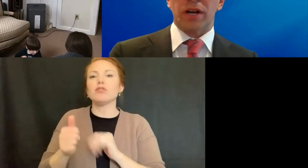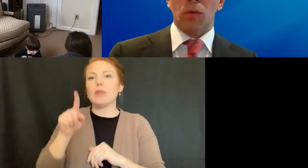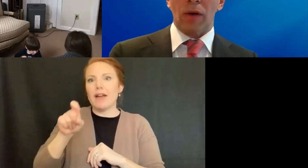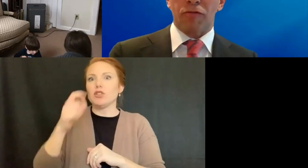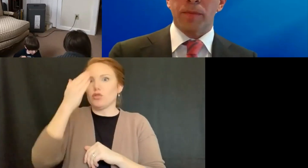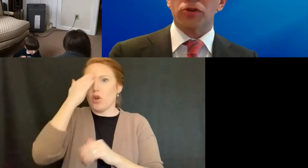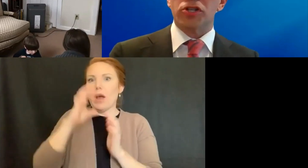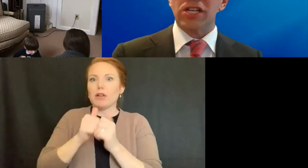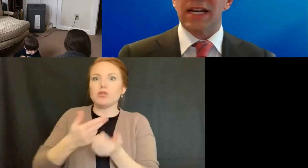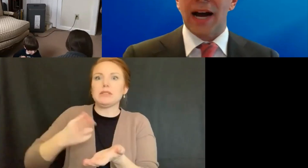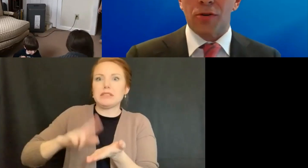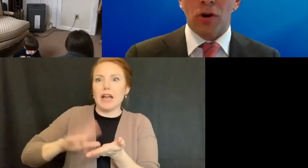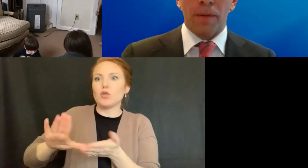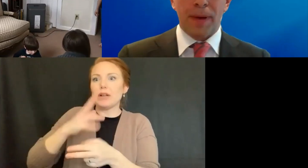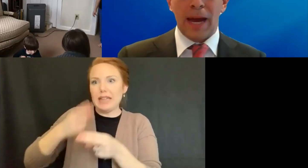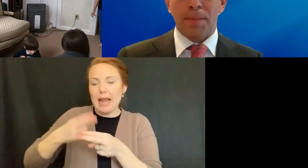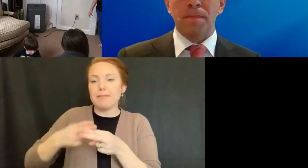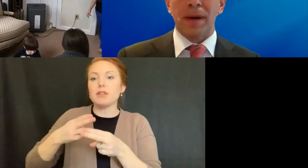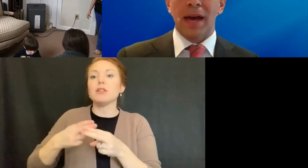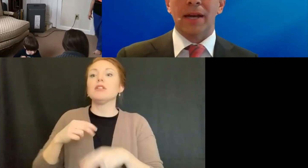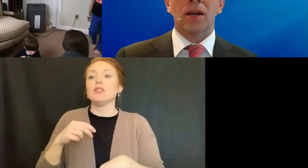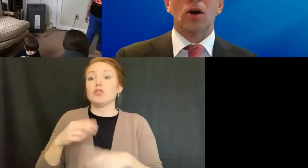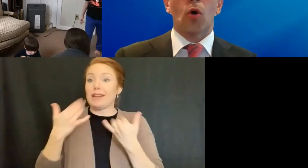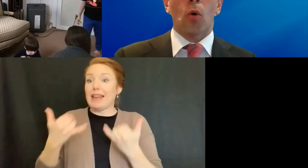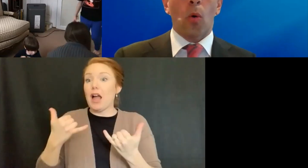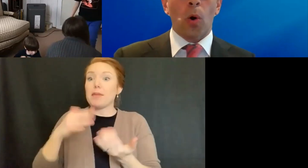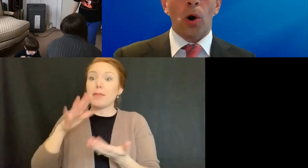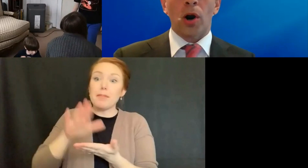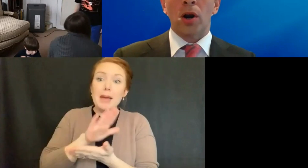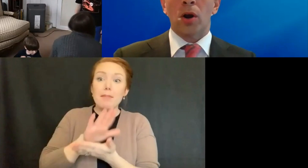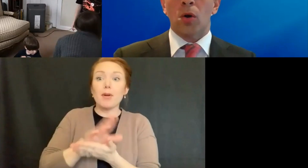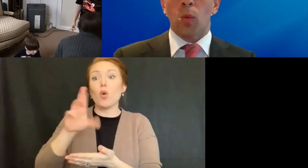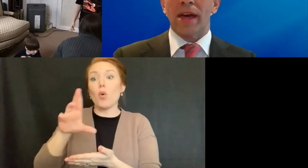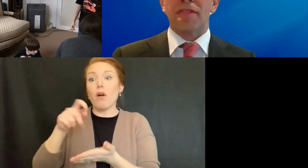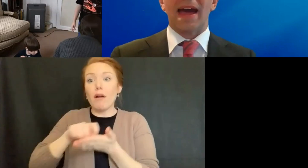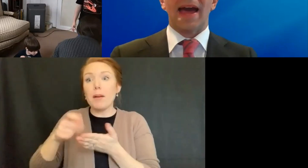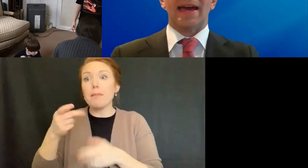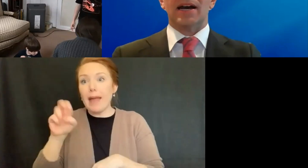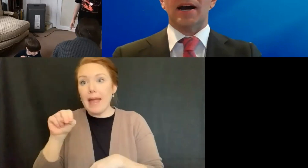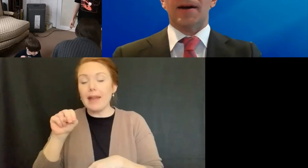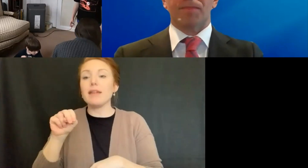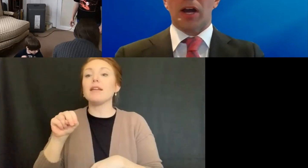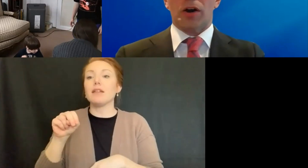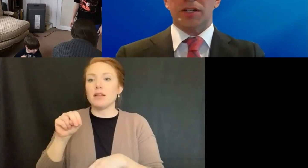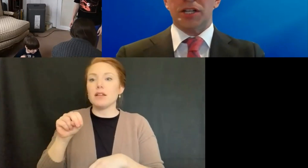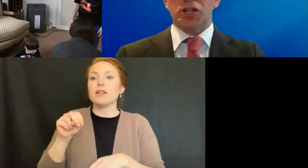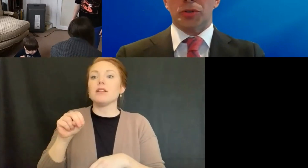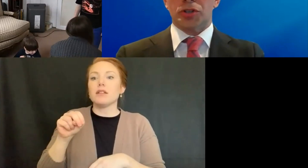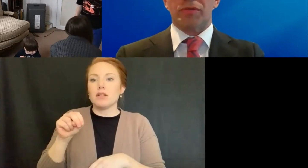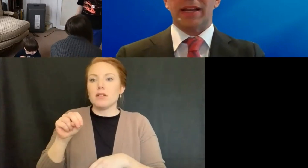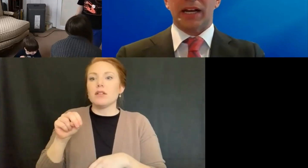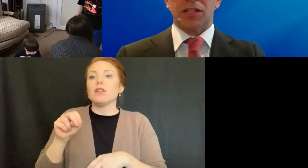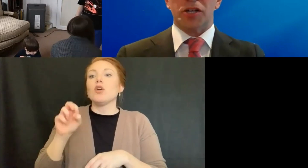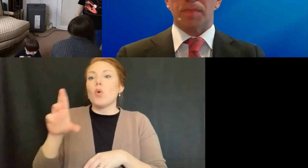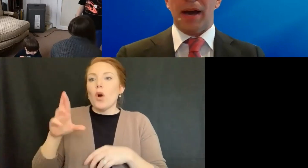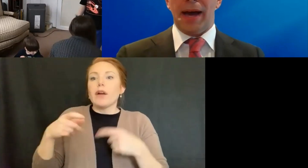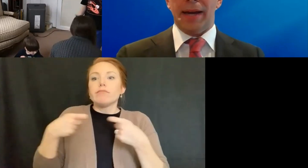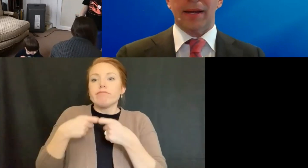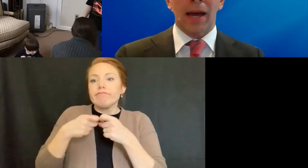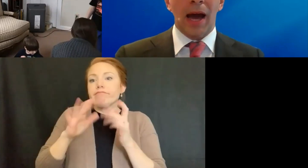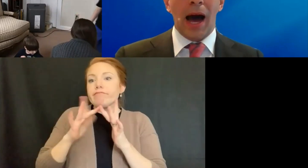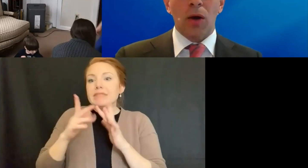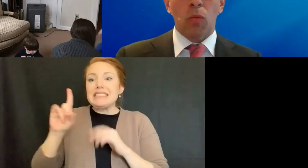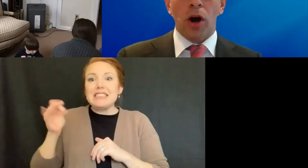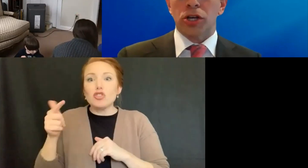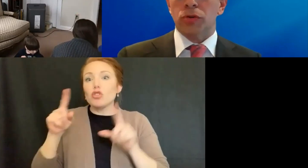share my screen, and from your seat, either on paper and pen or with a like on a digital screen, like a